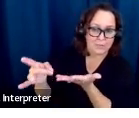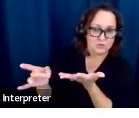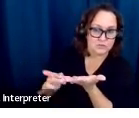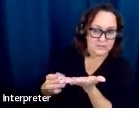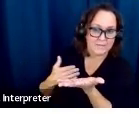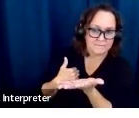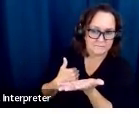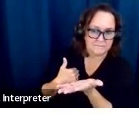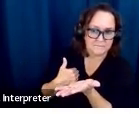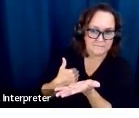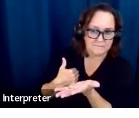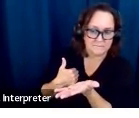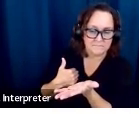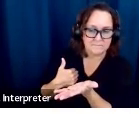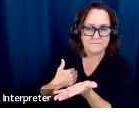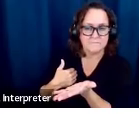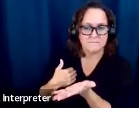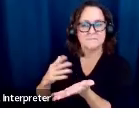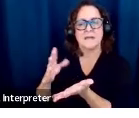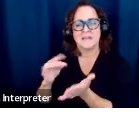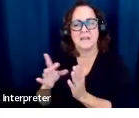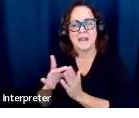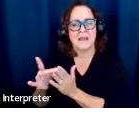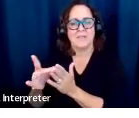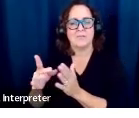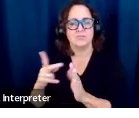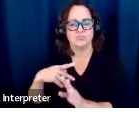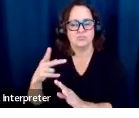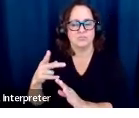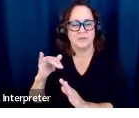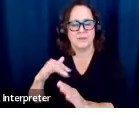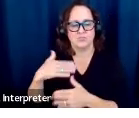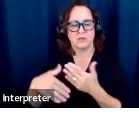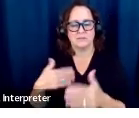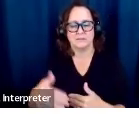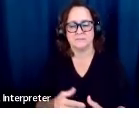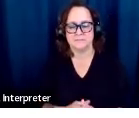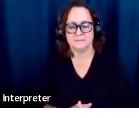waivers and kind of lead that process.